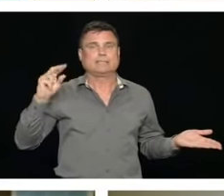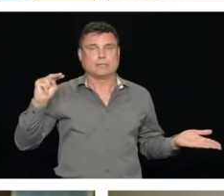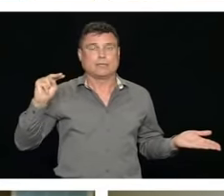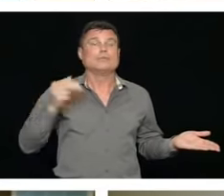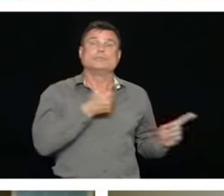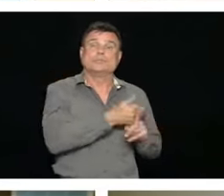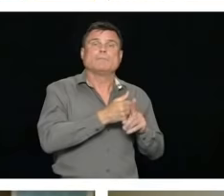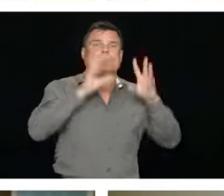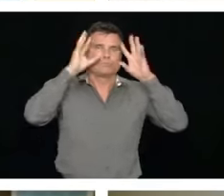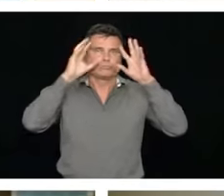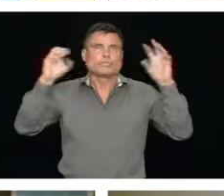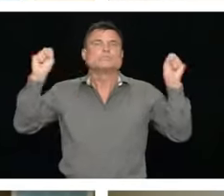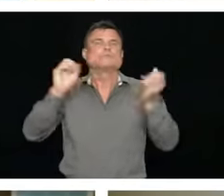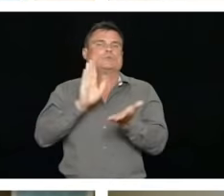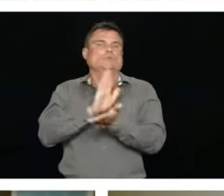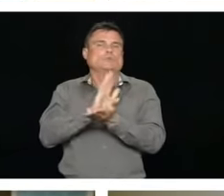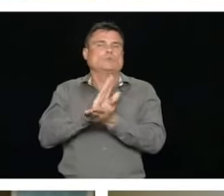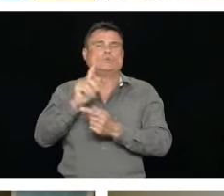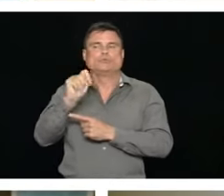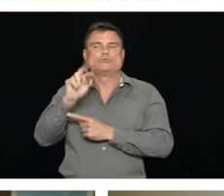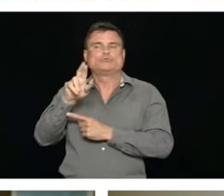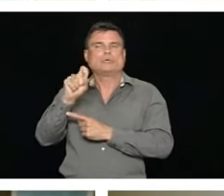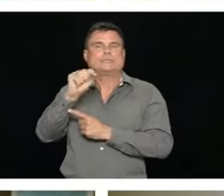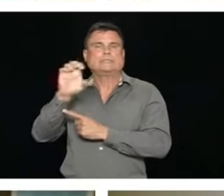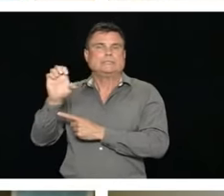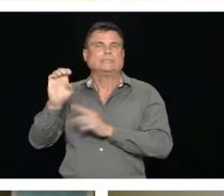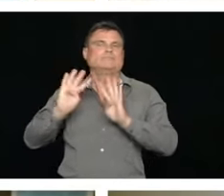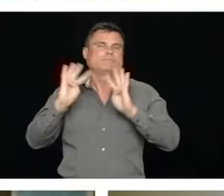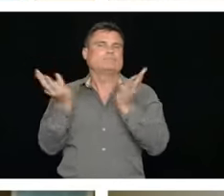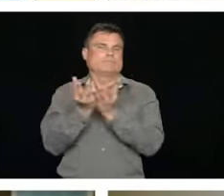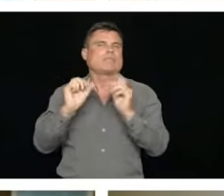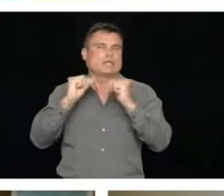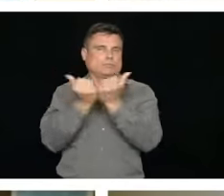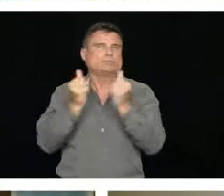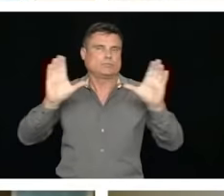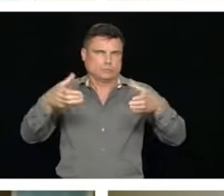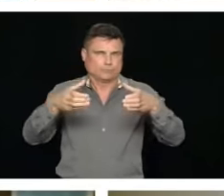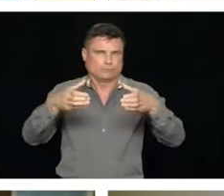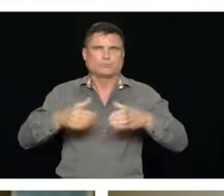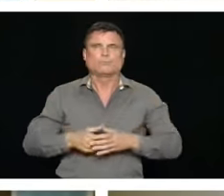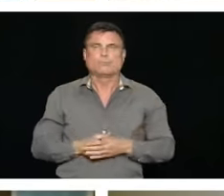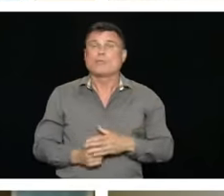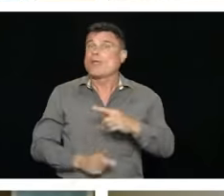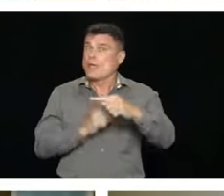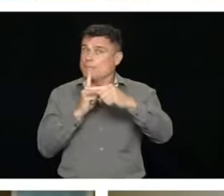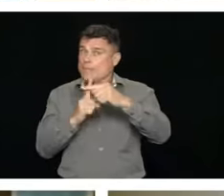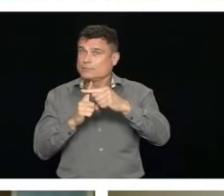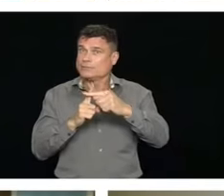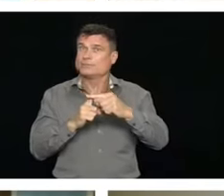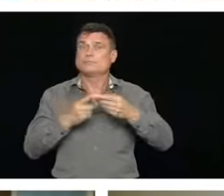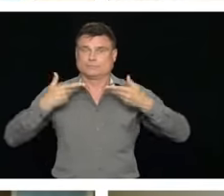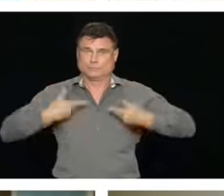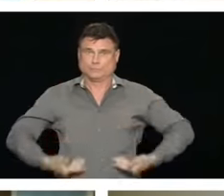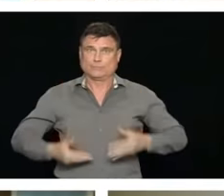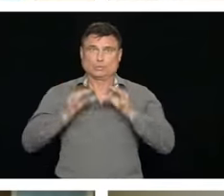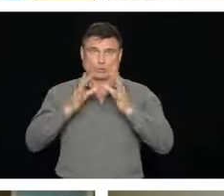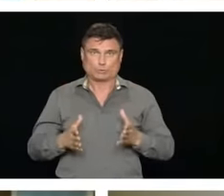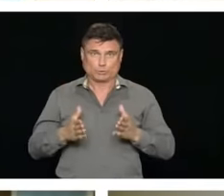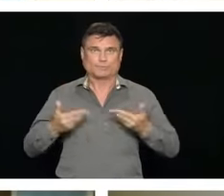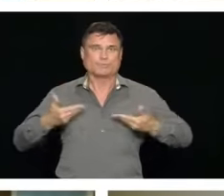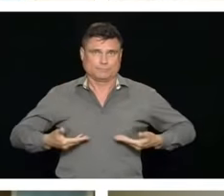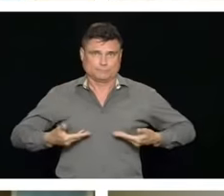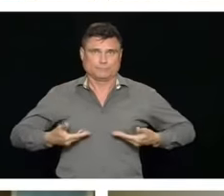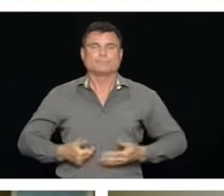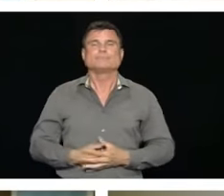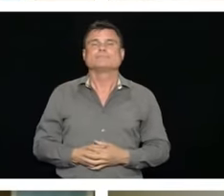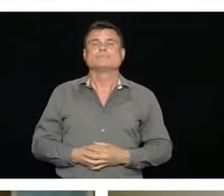I'll be the teacher. I'll say, welcome, everyone. Thank you. Hi, Ravi. Hi, how are you? So the COVID-19